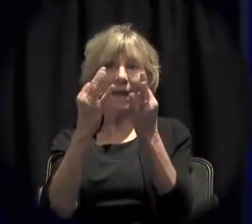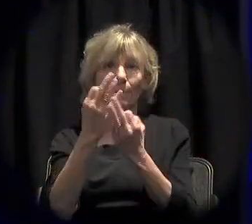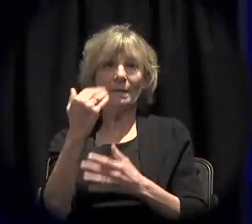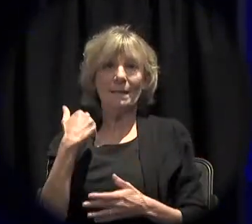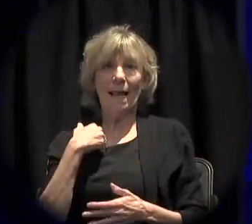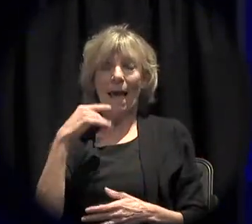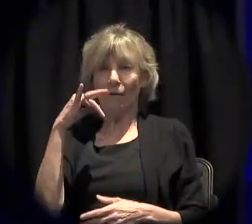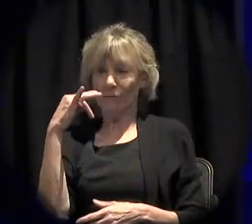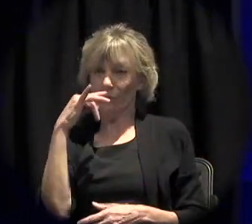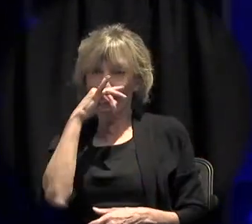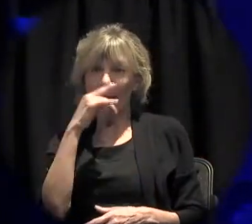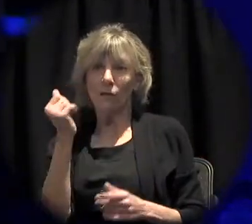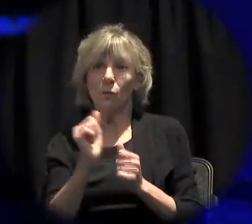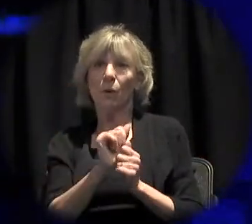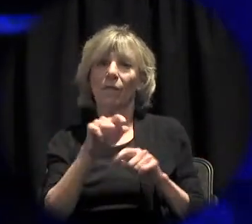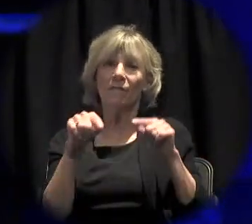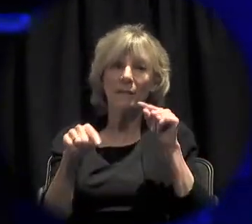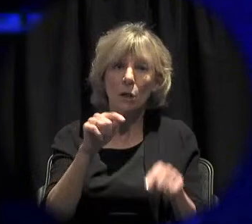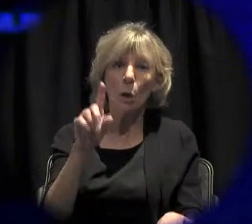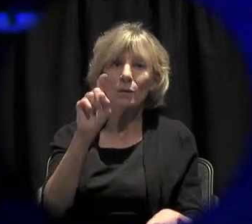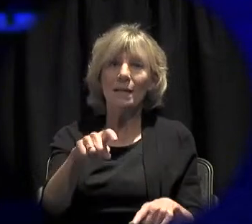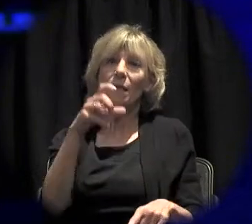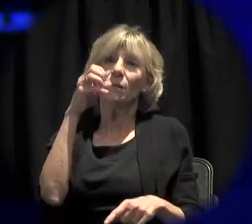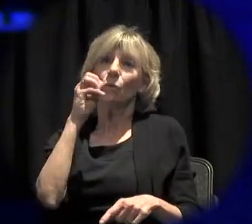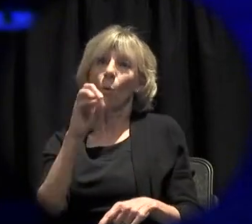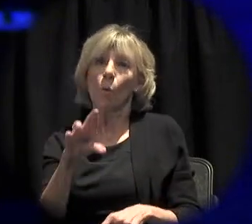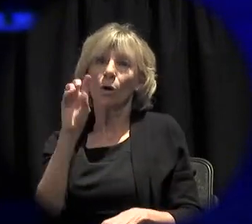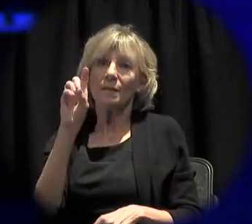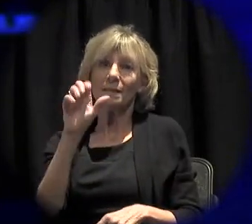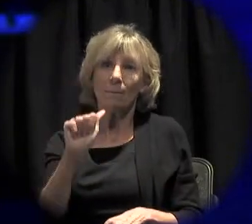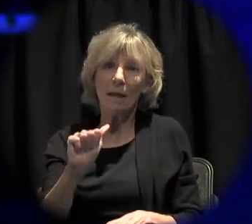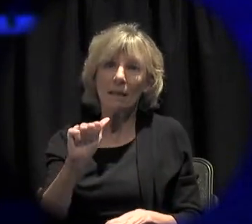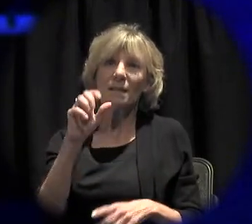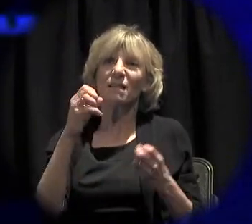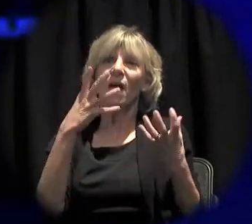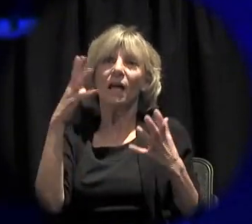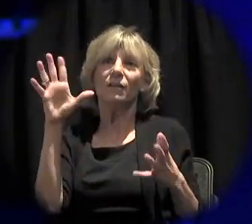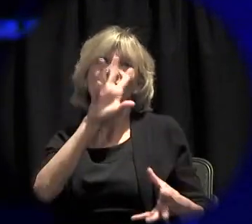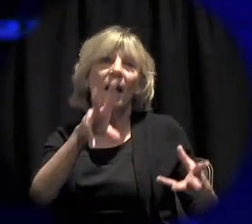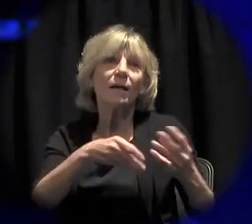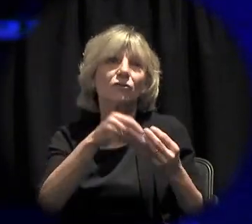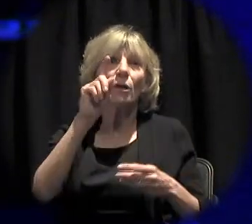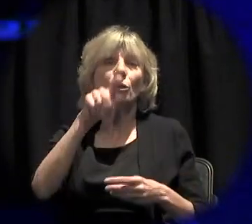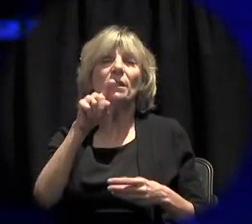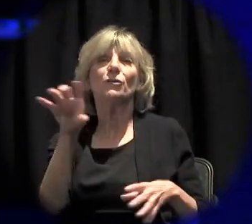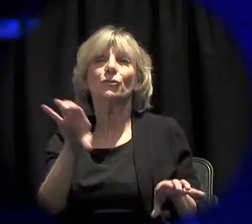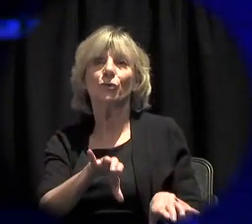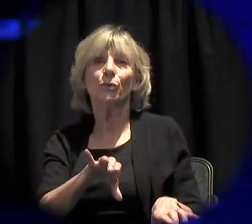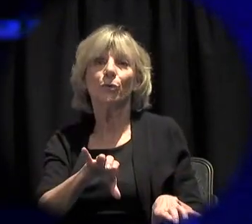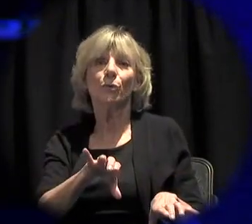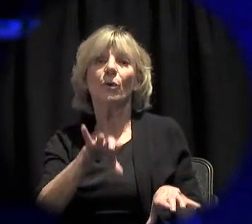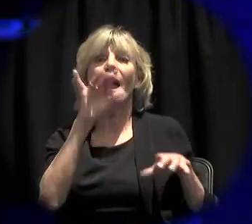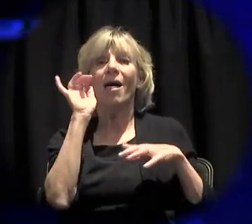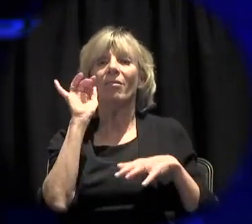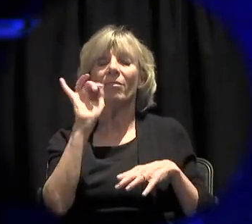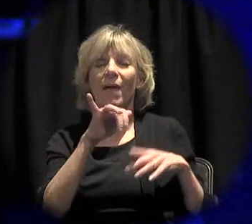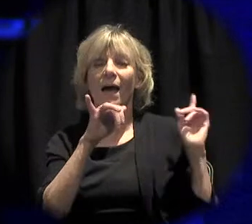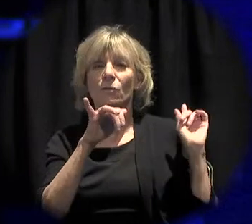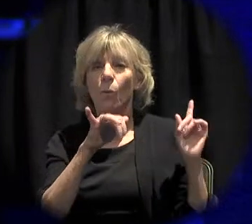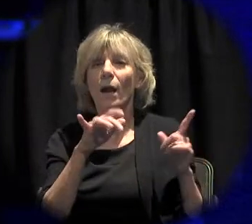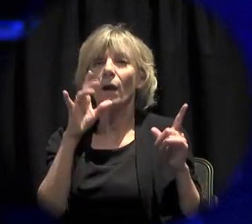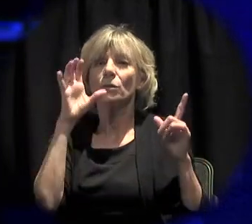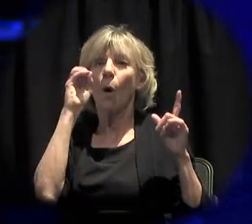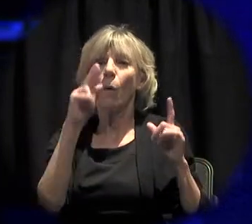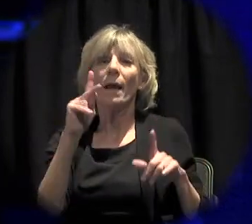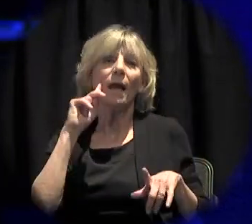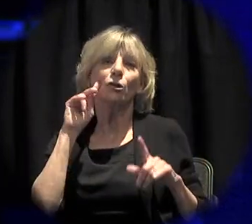needs or disabilities, there's a lot of extra that goes into that. And, you know, that's where it's okay to reach out for